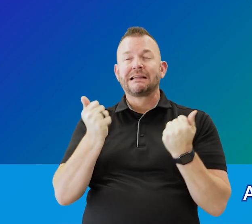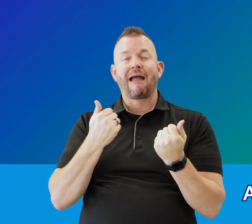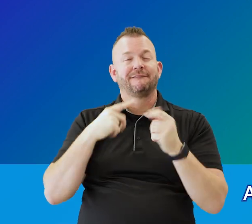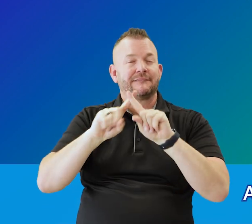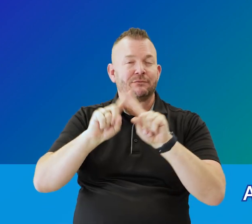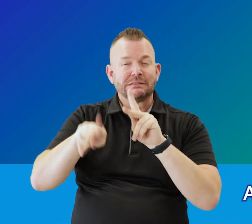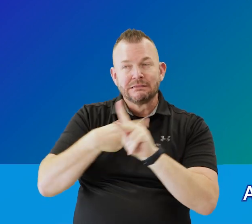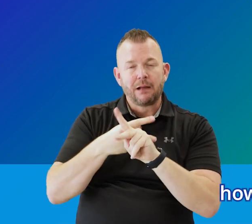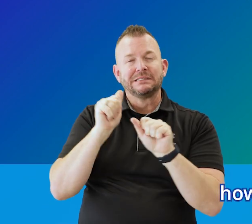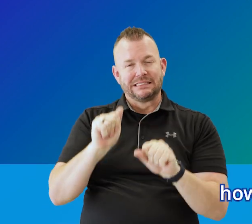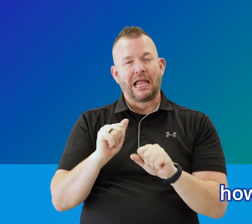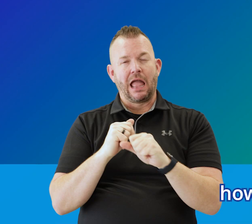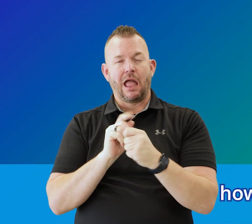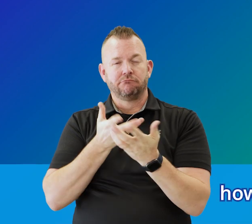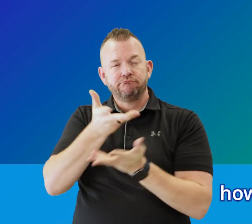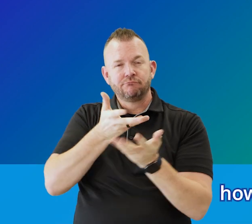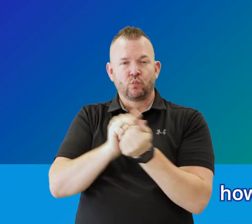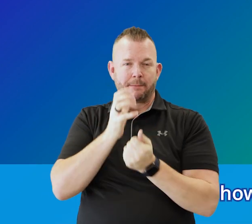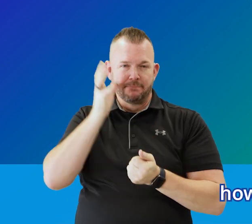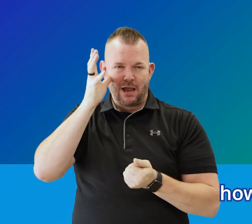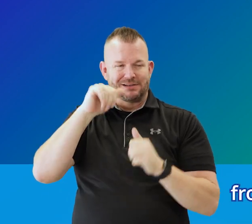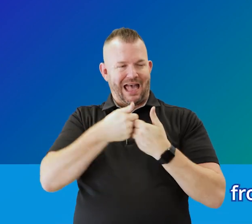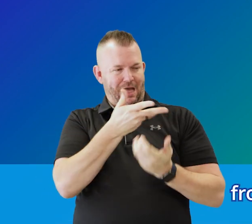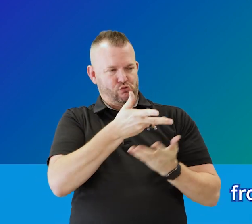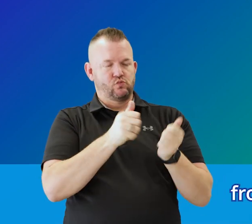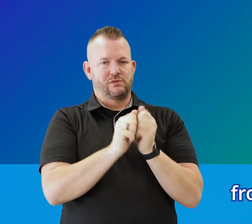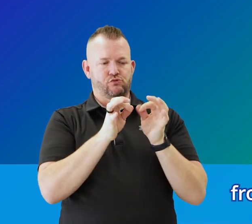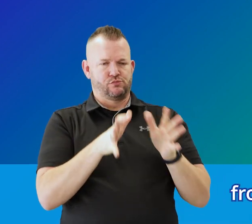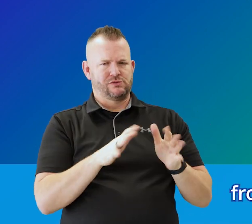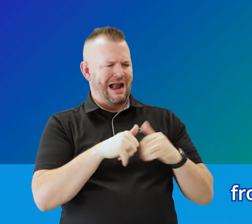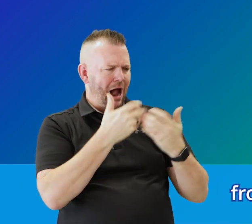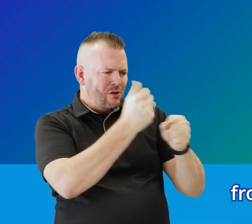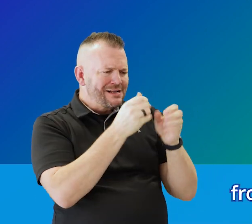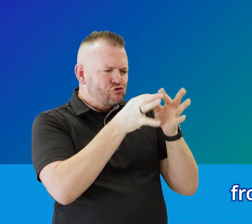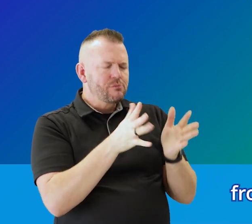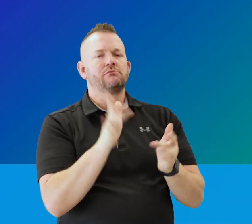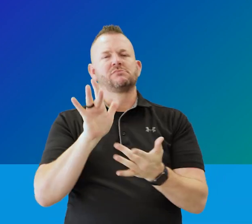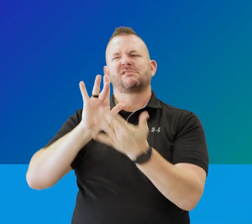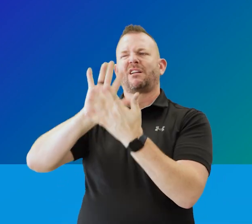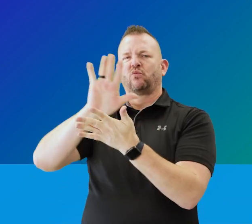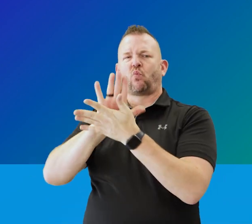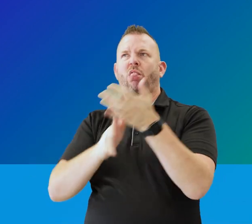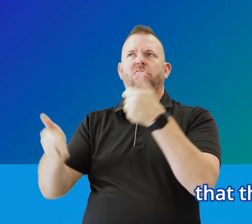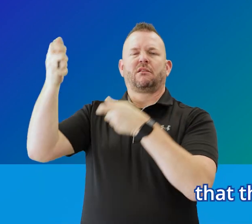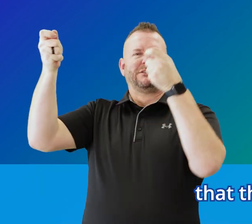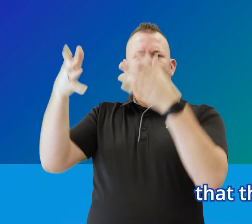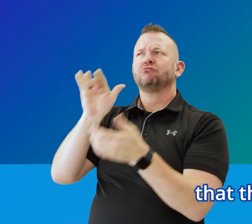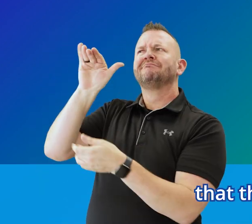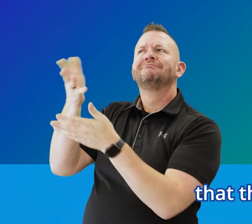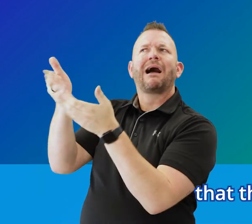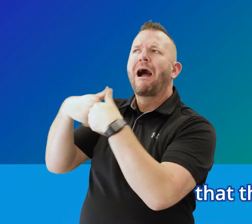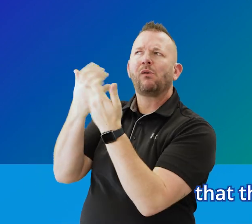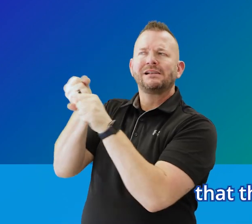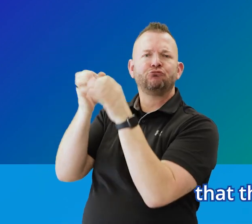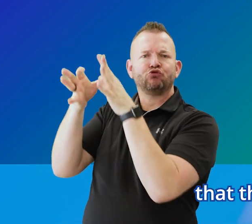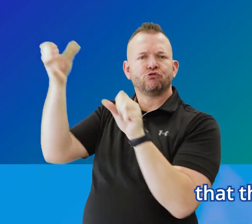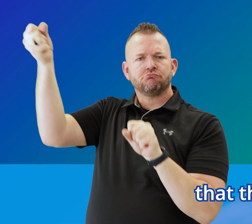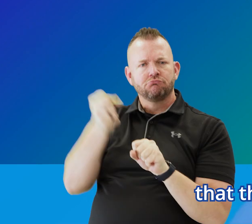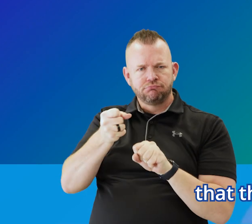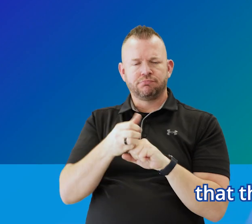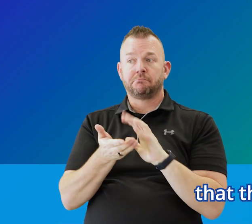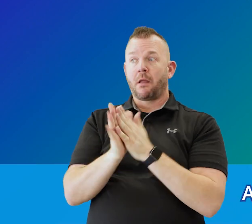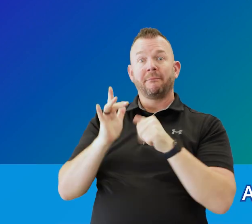can find out exactly how to get those interpreters, again, from your school administrators. It's important that these resources are